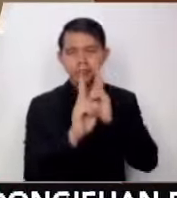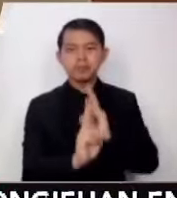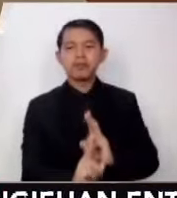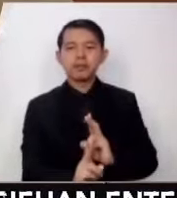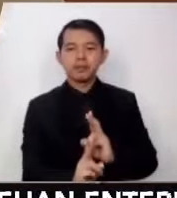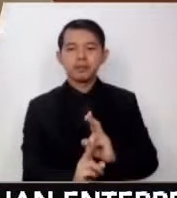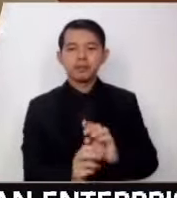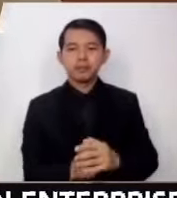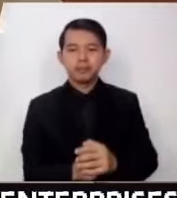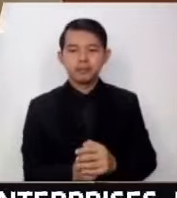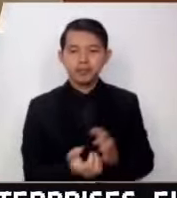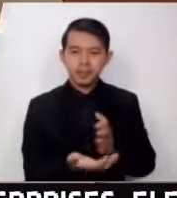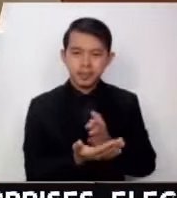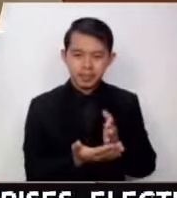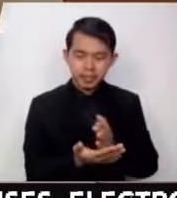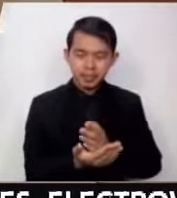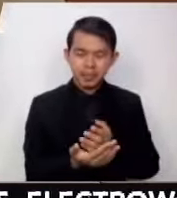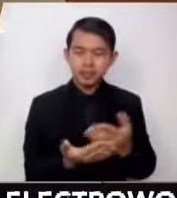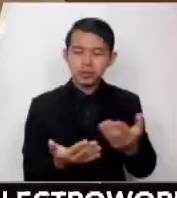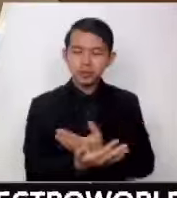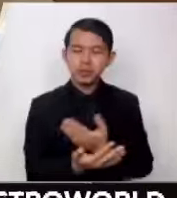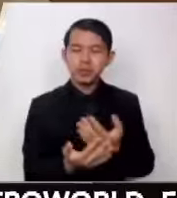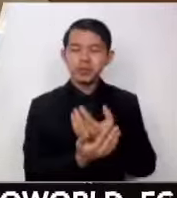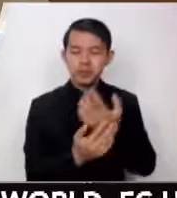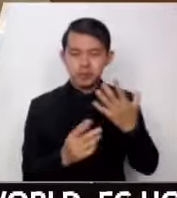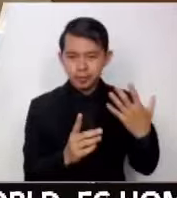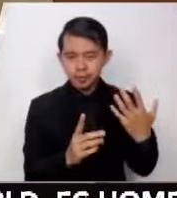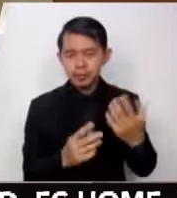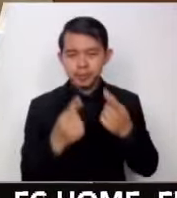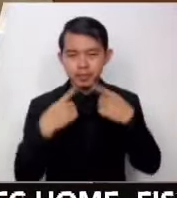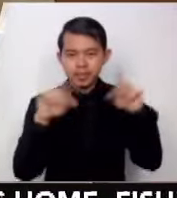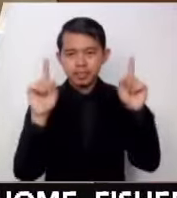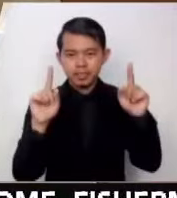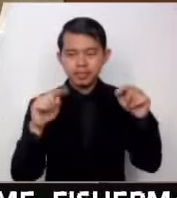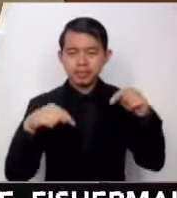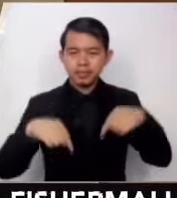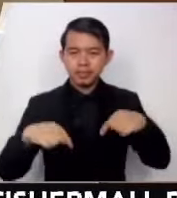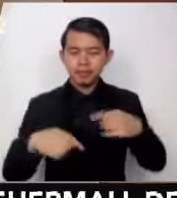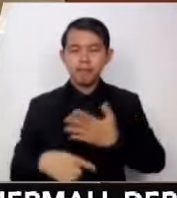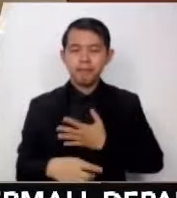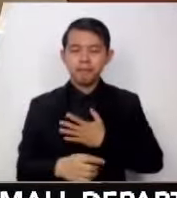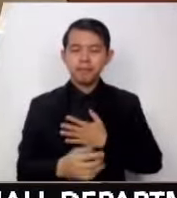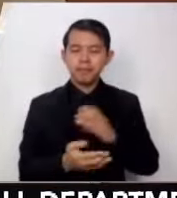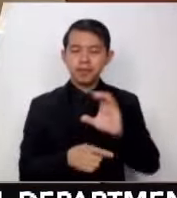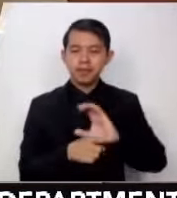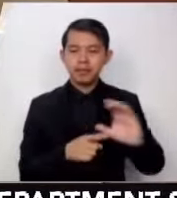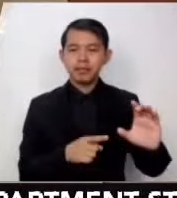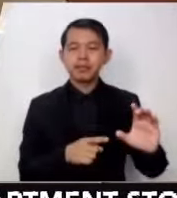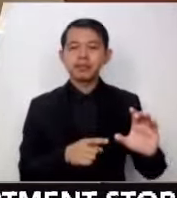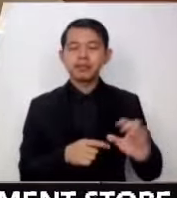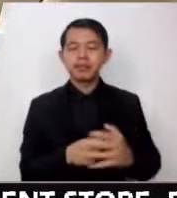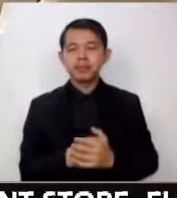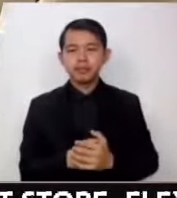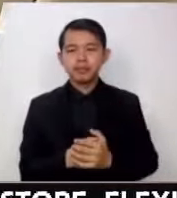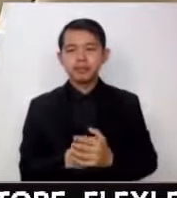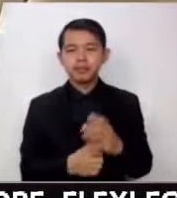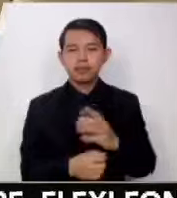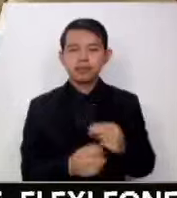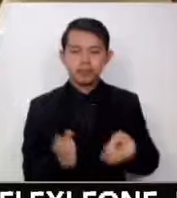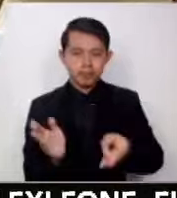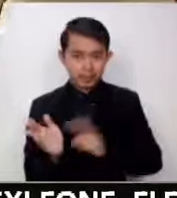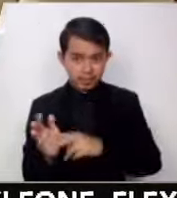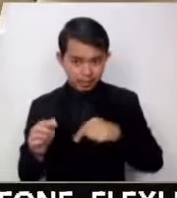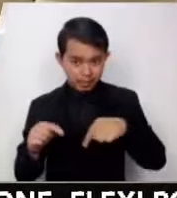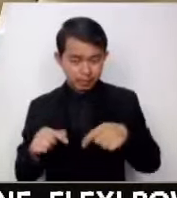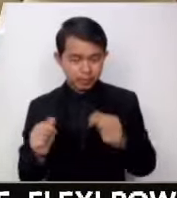share this new milestone in my acting career and signing with Sparkle GMA. I'm eager to